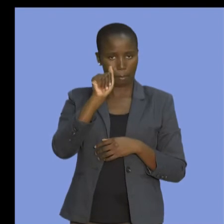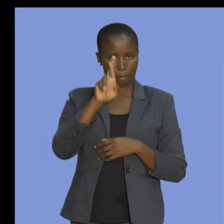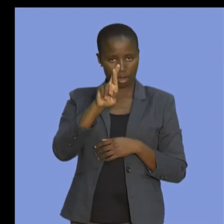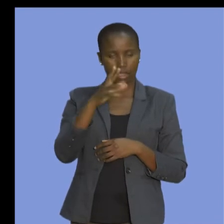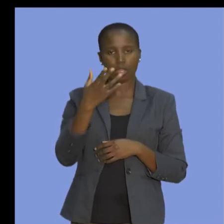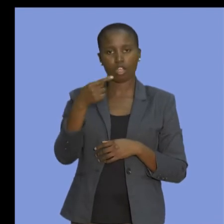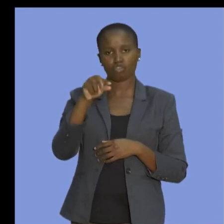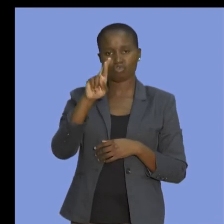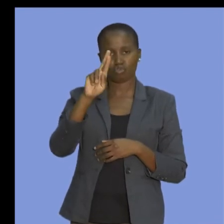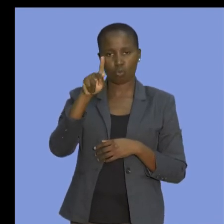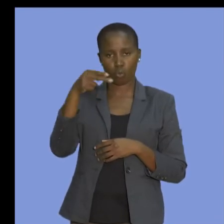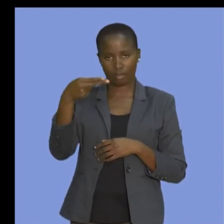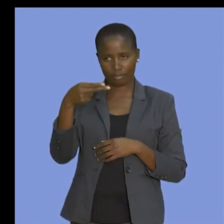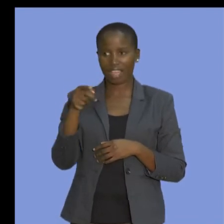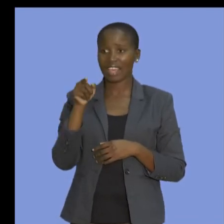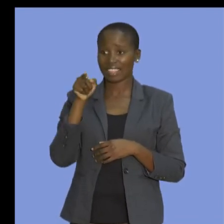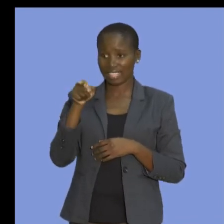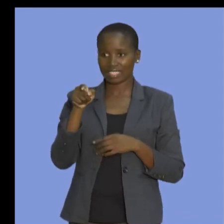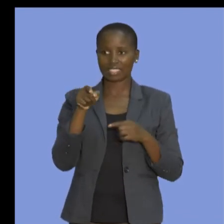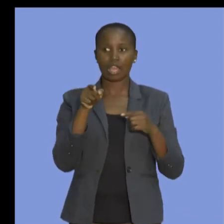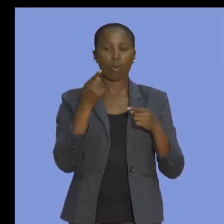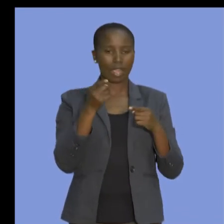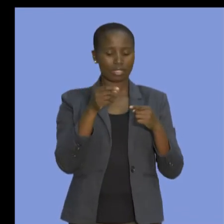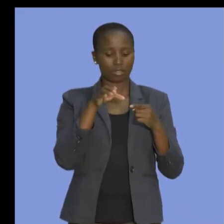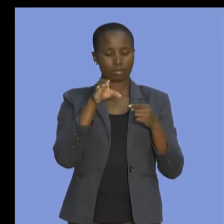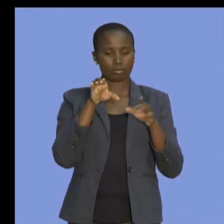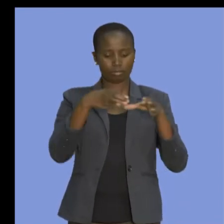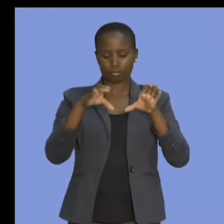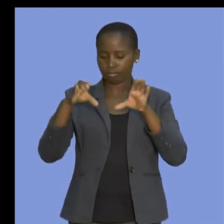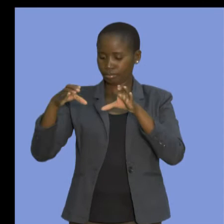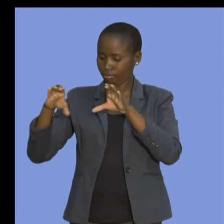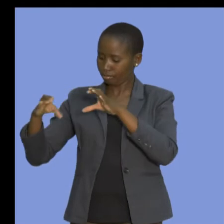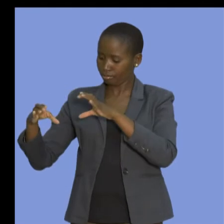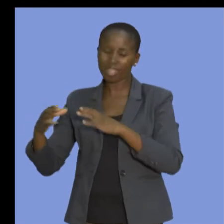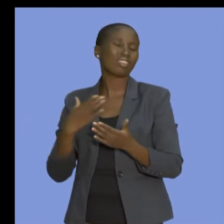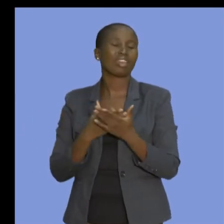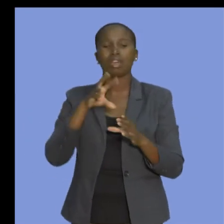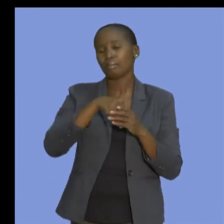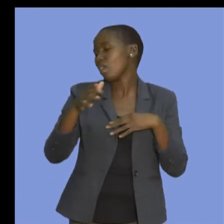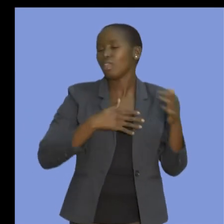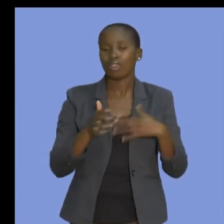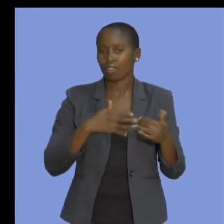bar, and those are the categories. Okay? Categories, you can have anything there.